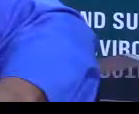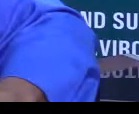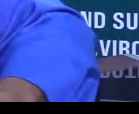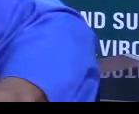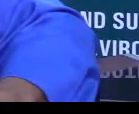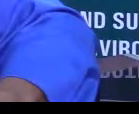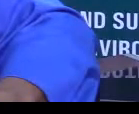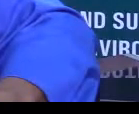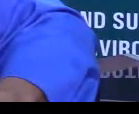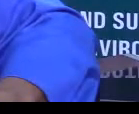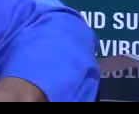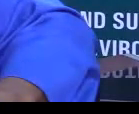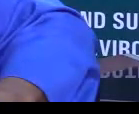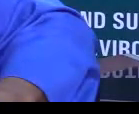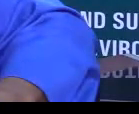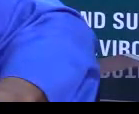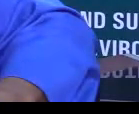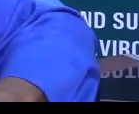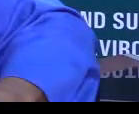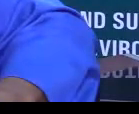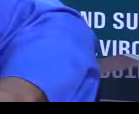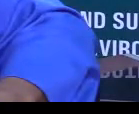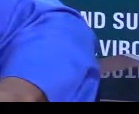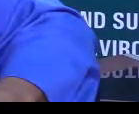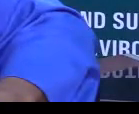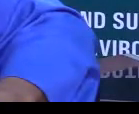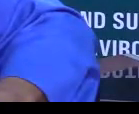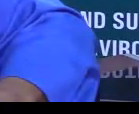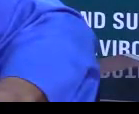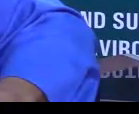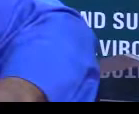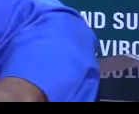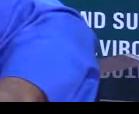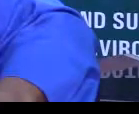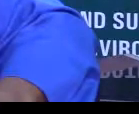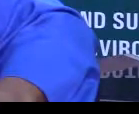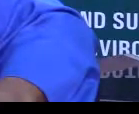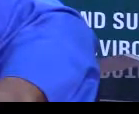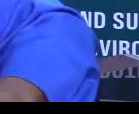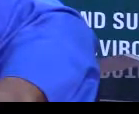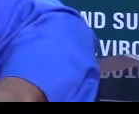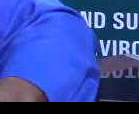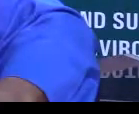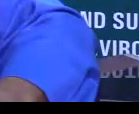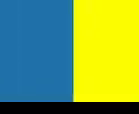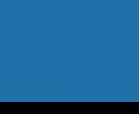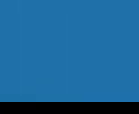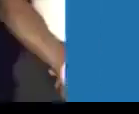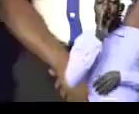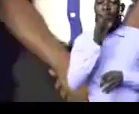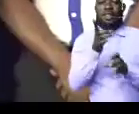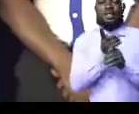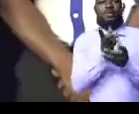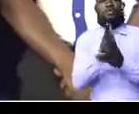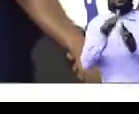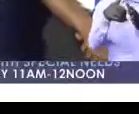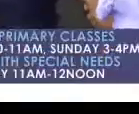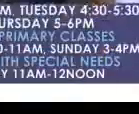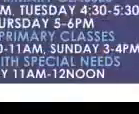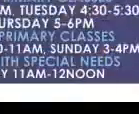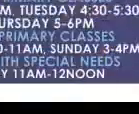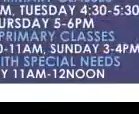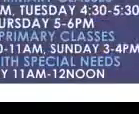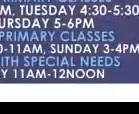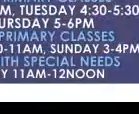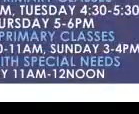pupils, parents, and guardians. Let me start by thanking you for being a part of all our remote learning platforms, particularly our